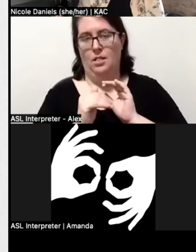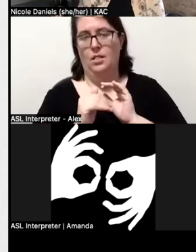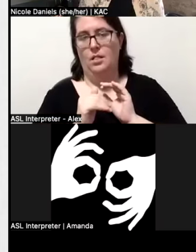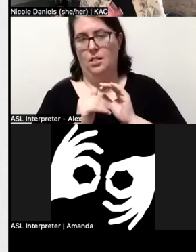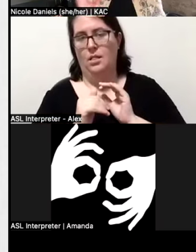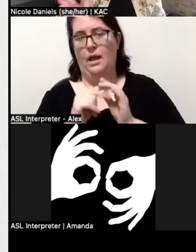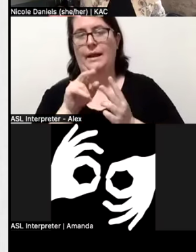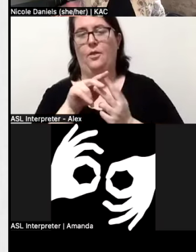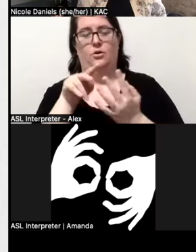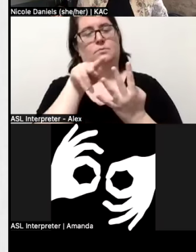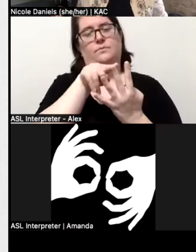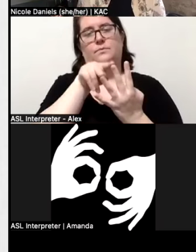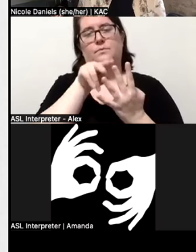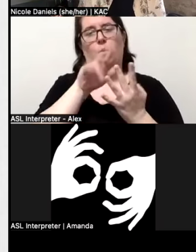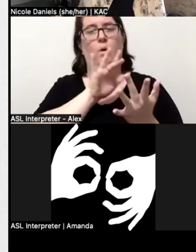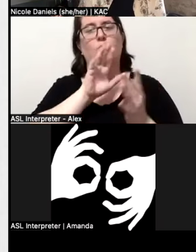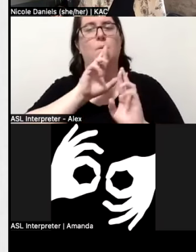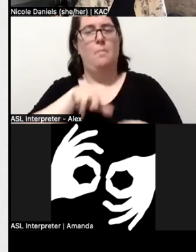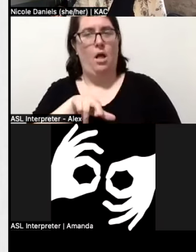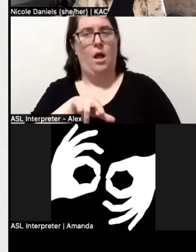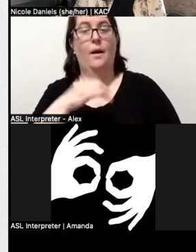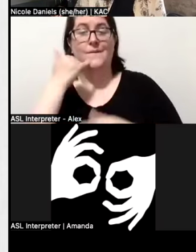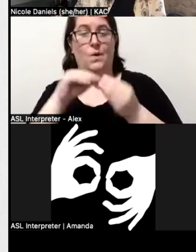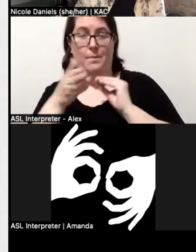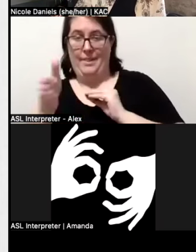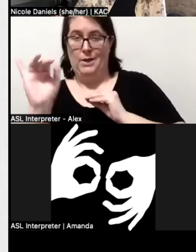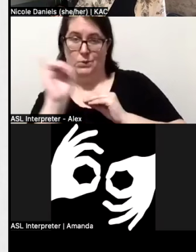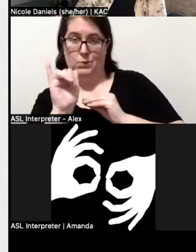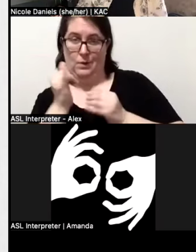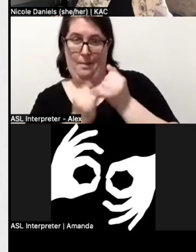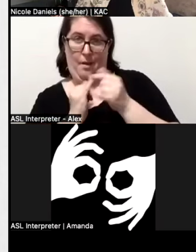Catherine, and our phone number is there as well. And we're